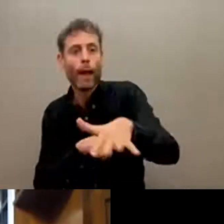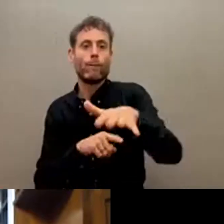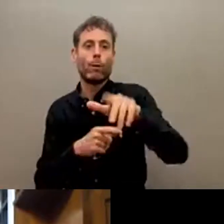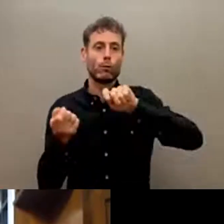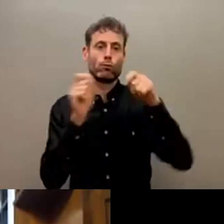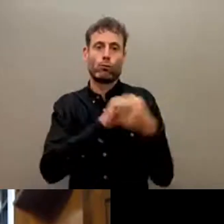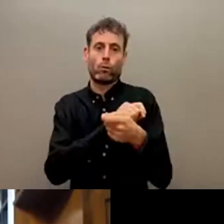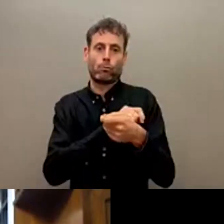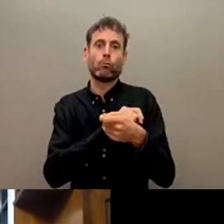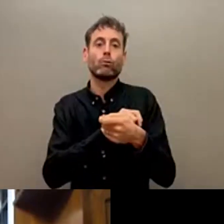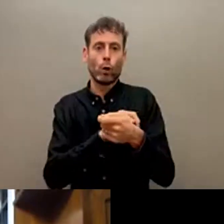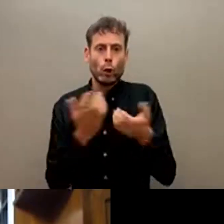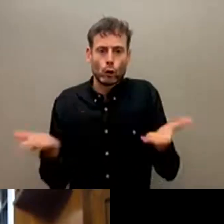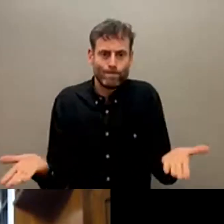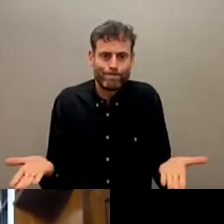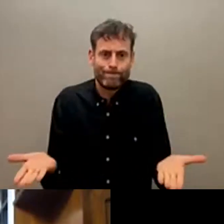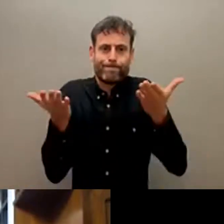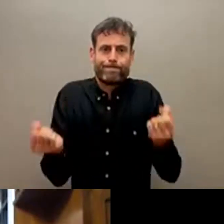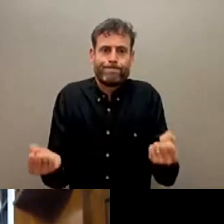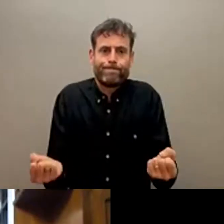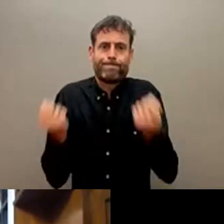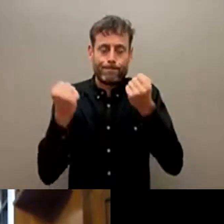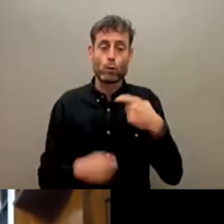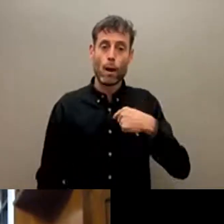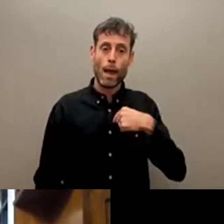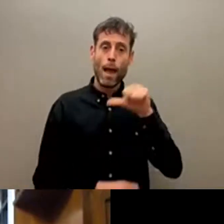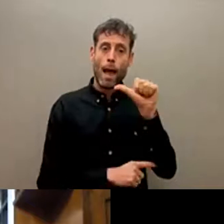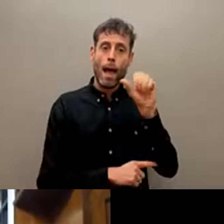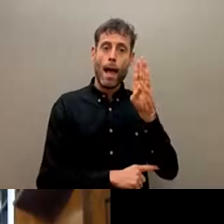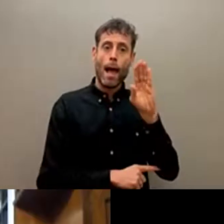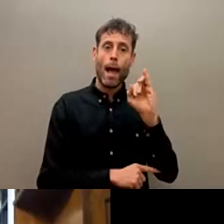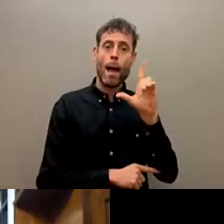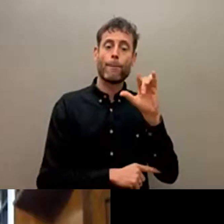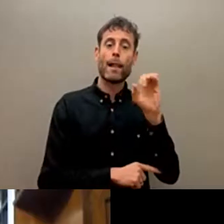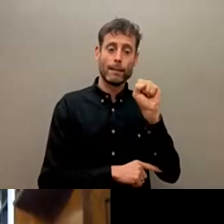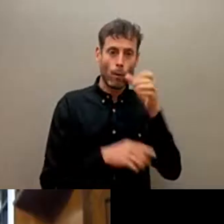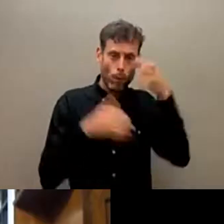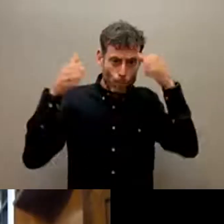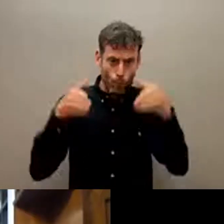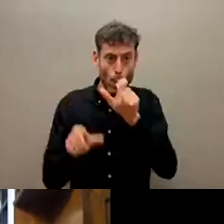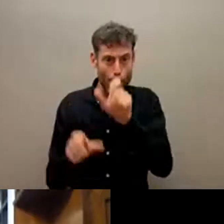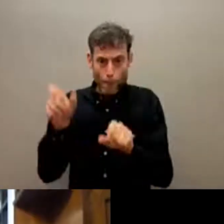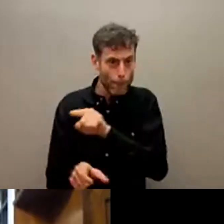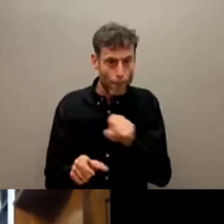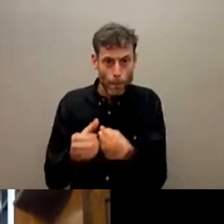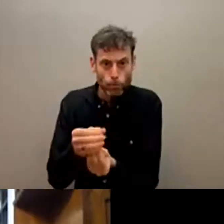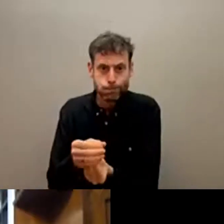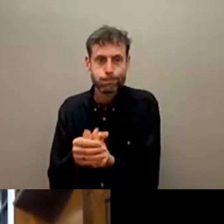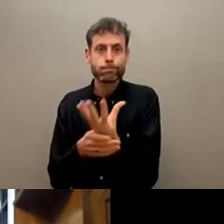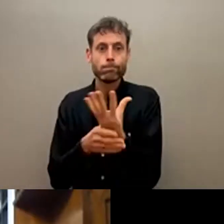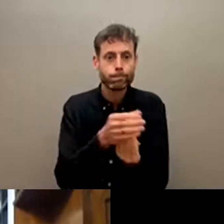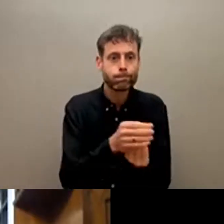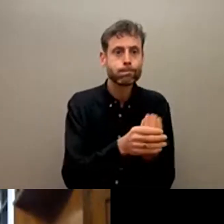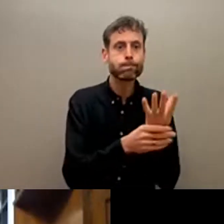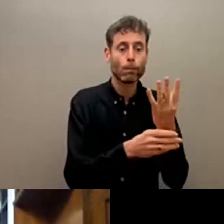their capabilities, Abilities Foundation is doing from the grassroots level in the global south. Thank you so much.